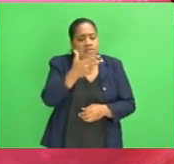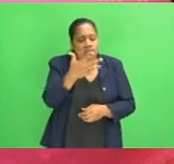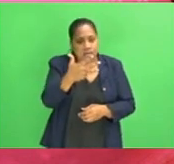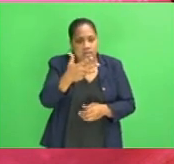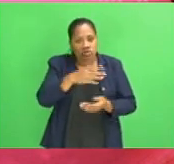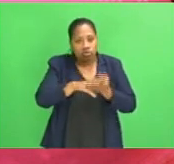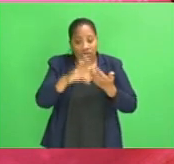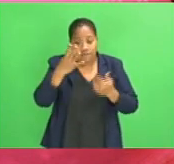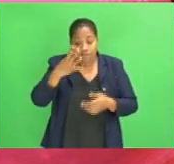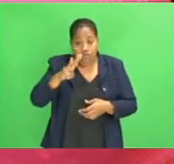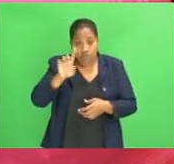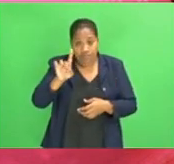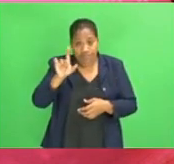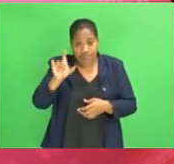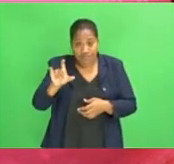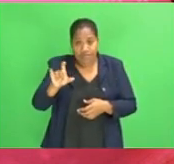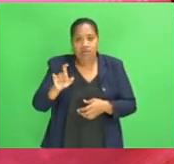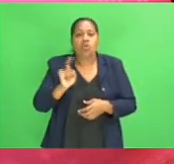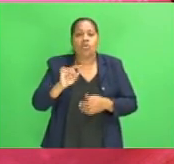$29.41 to